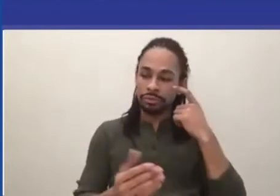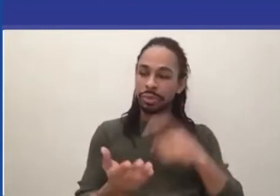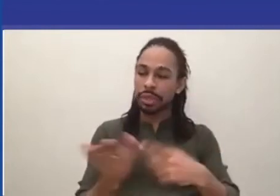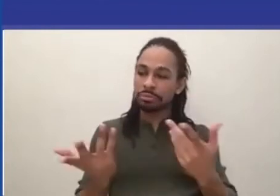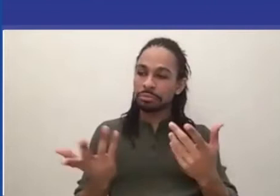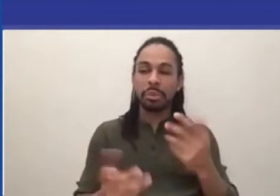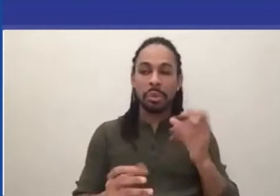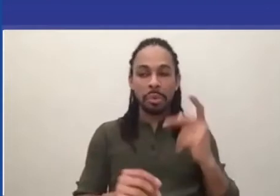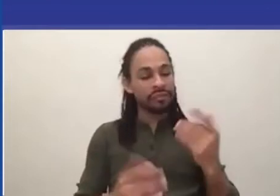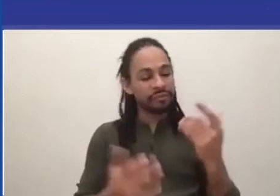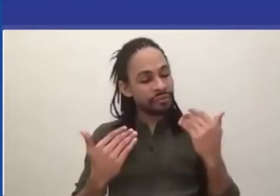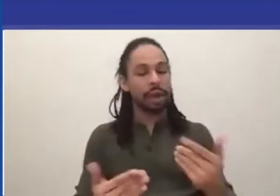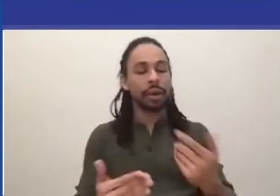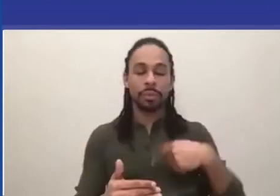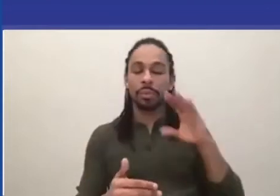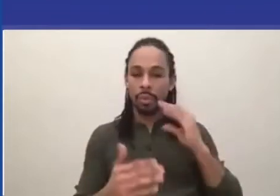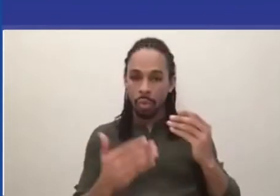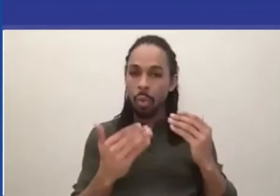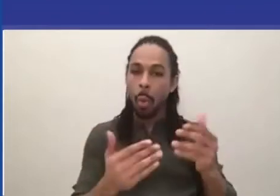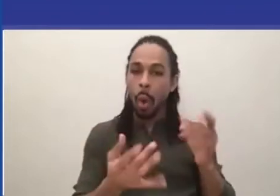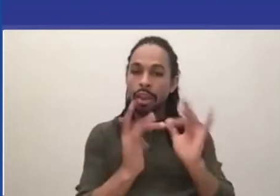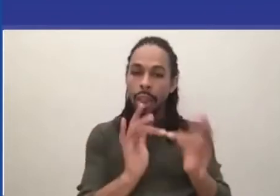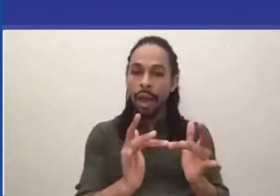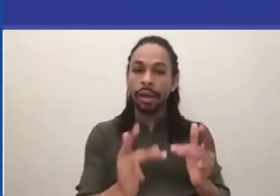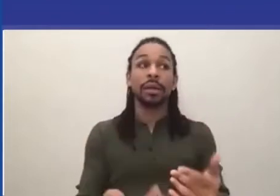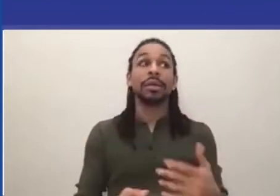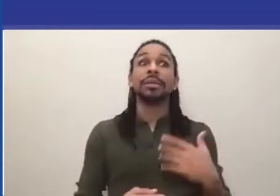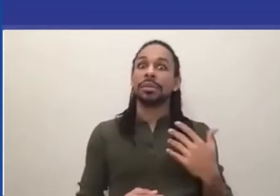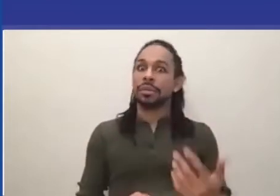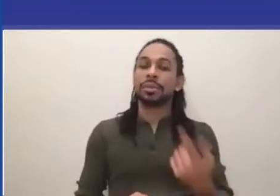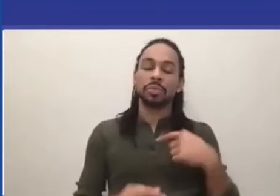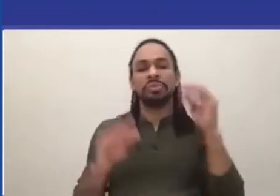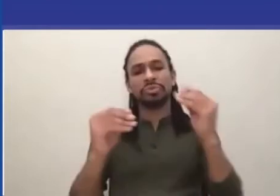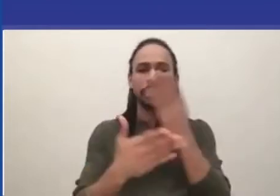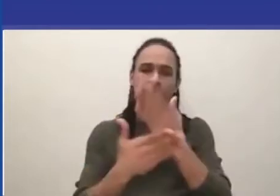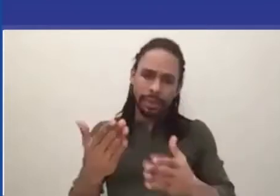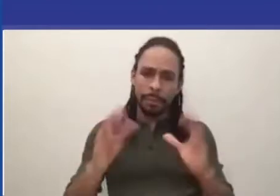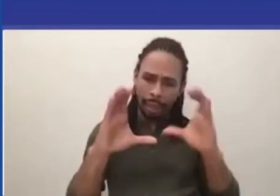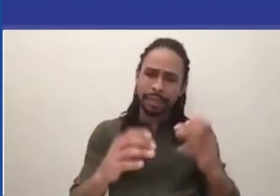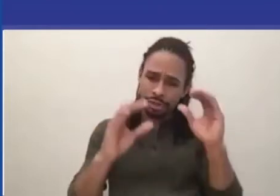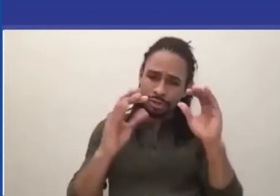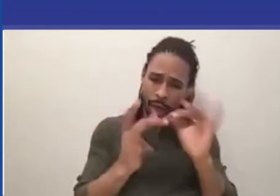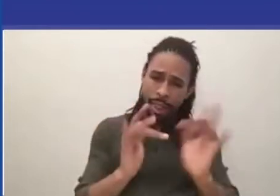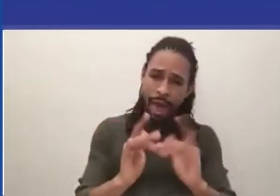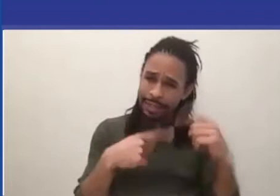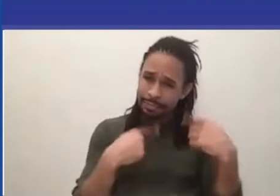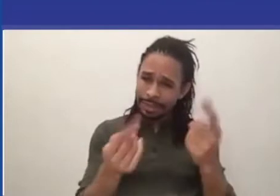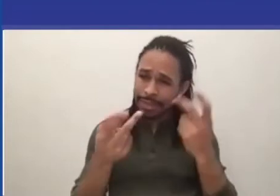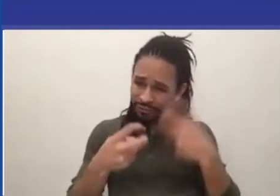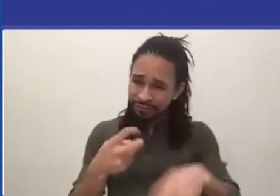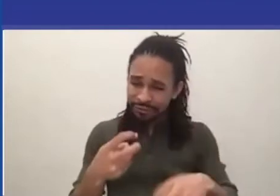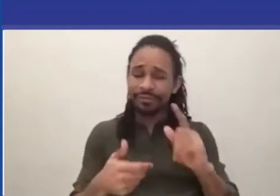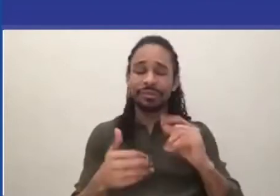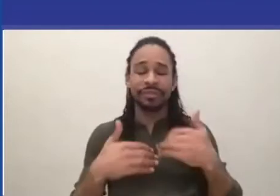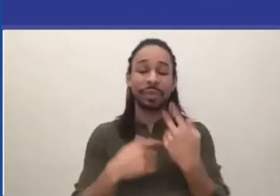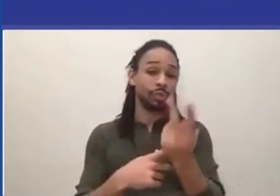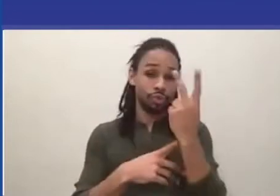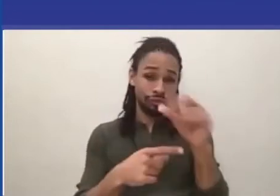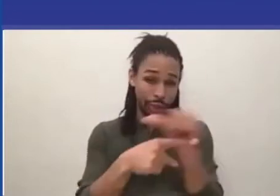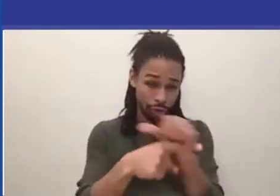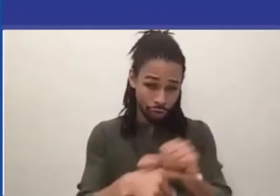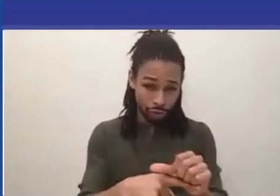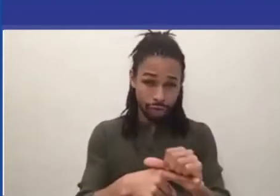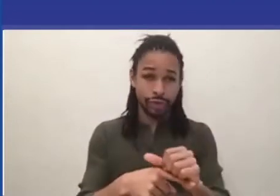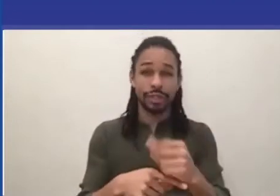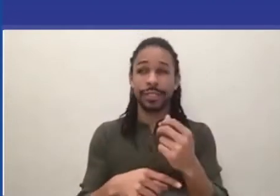classes online. It's been difficult. We've had a rehearsal. We've had 2 rehearsals to do a performance, a